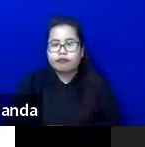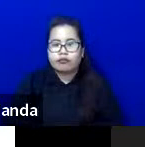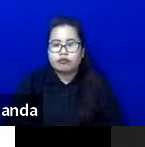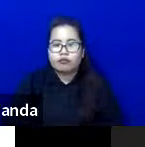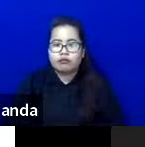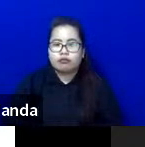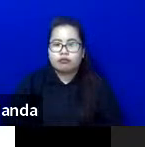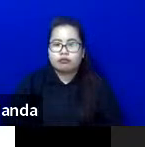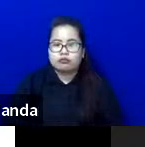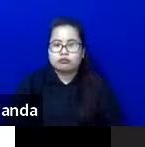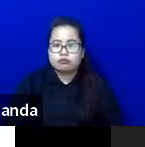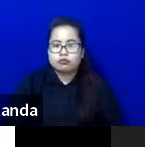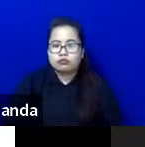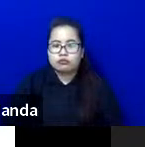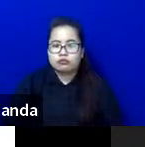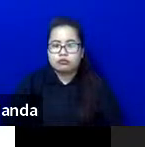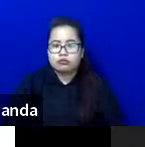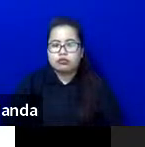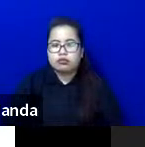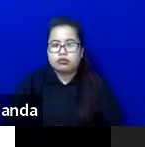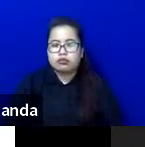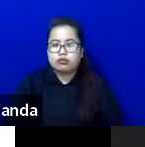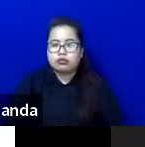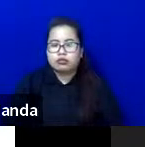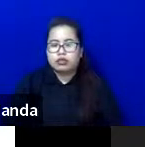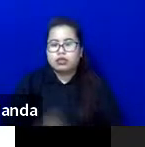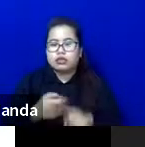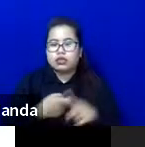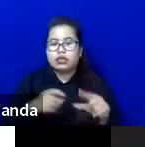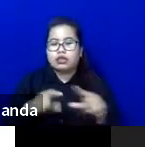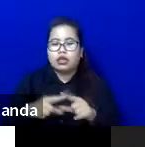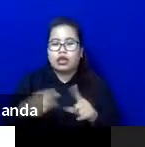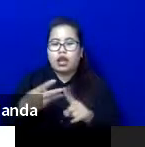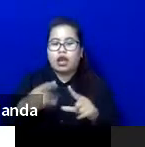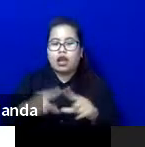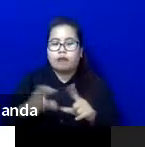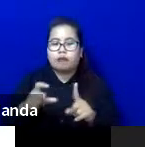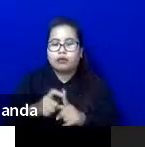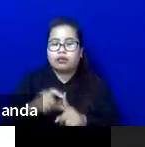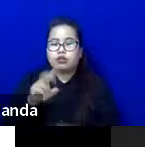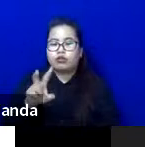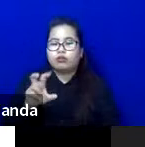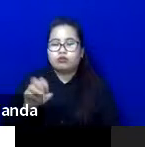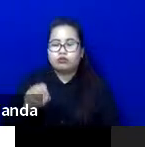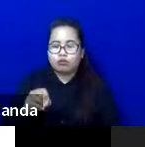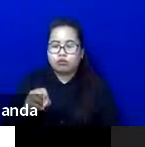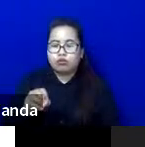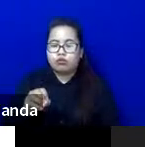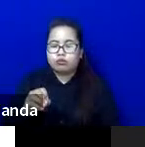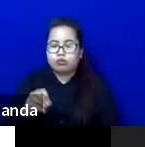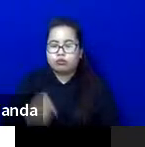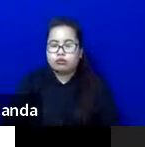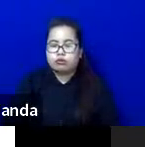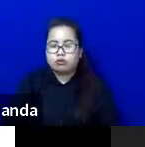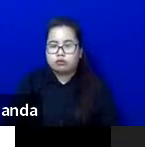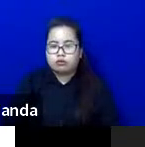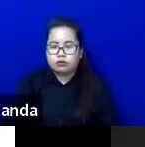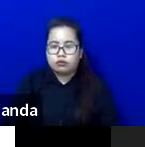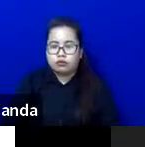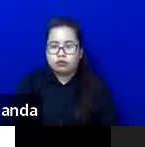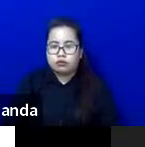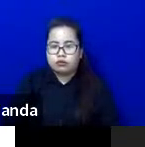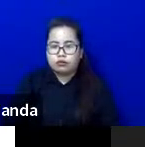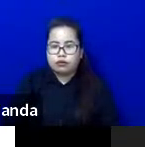of Sigmund Freud for the worried well. So most mental health care in mental hospitals was involuntary.